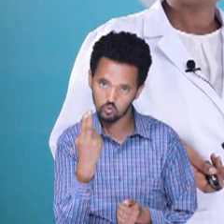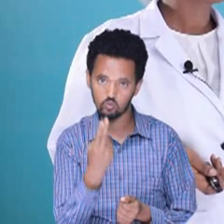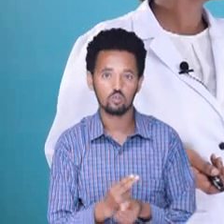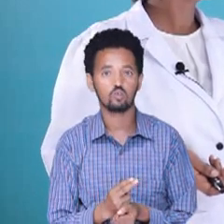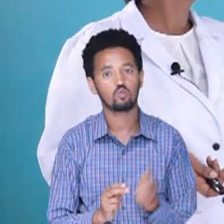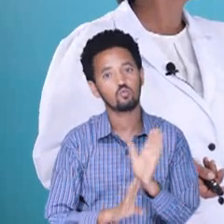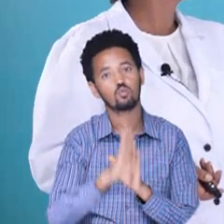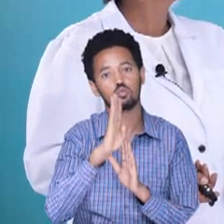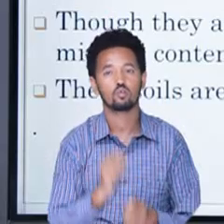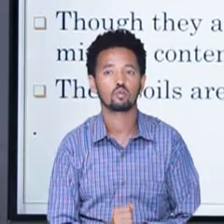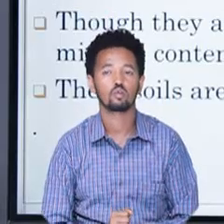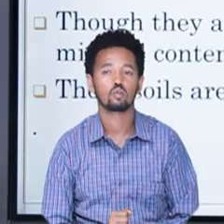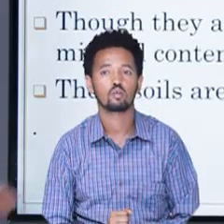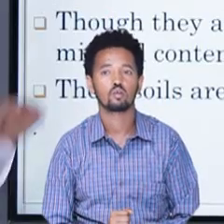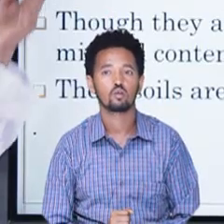grazing.